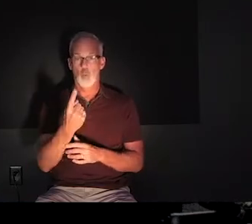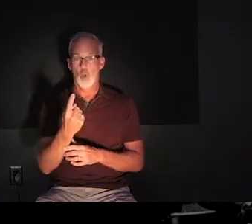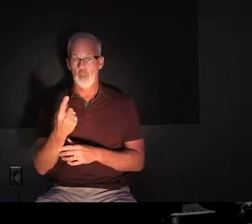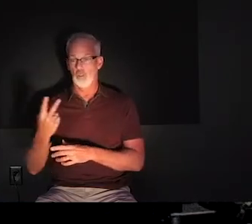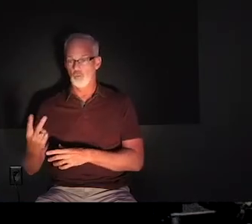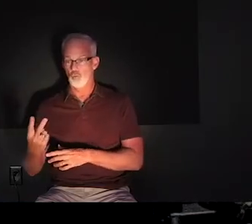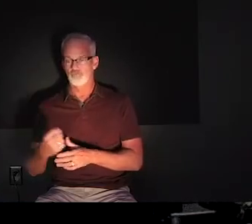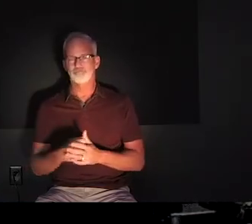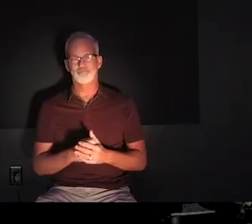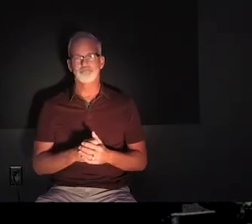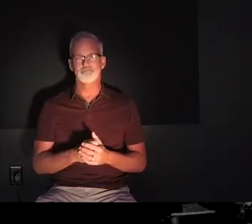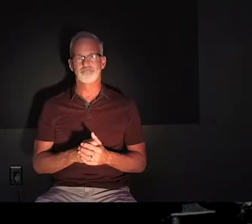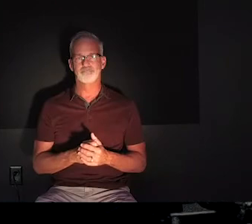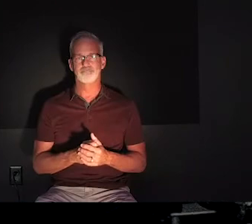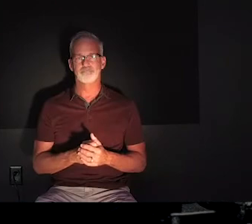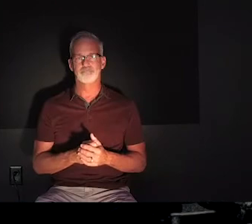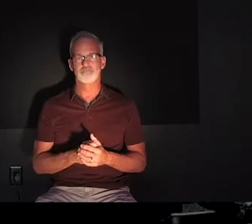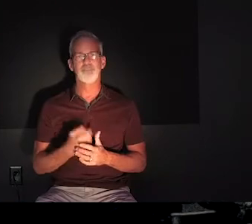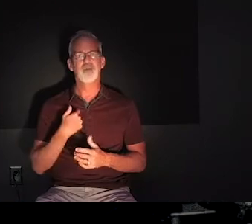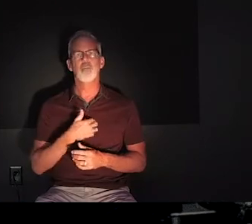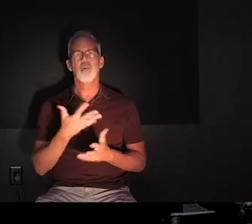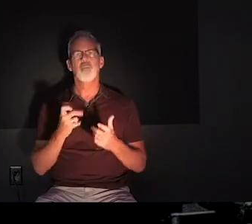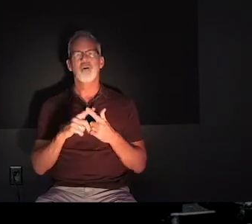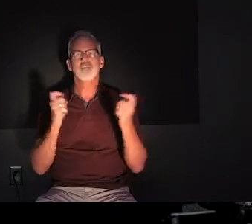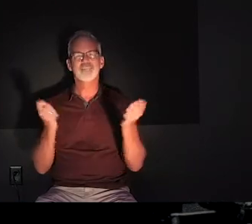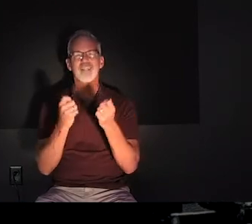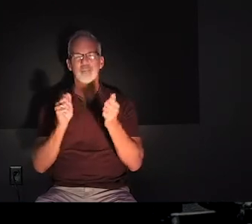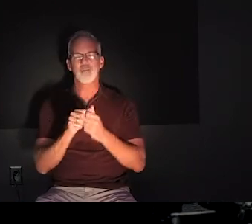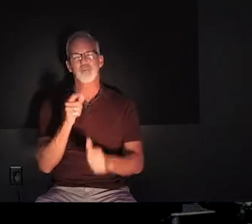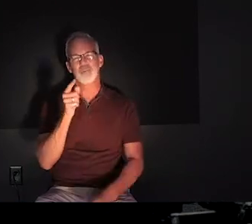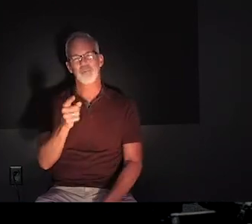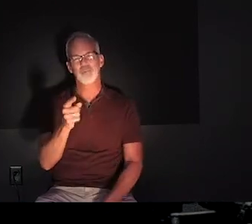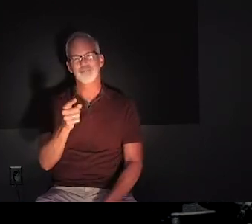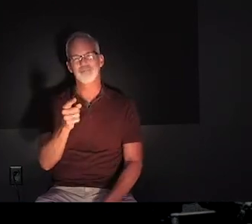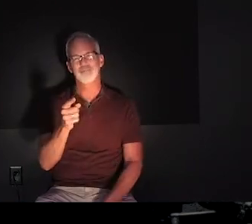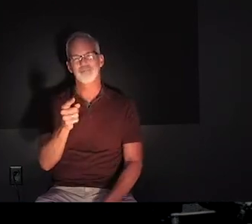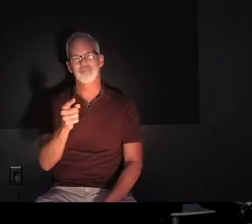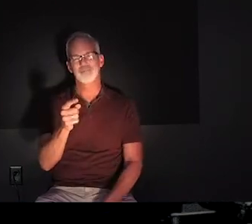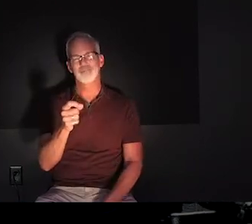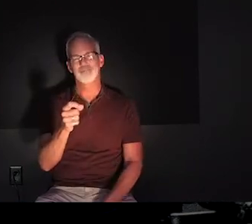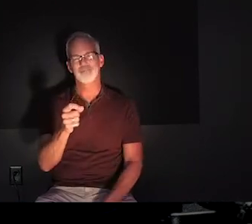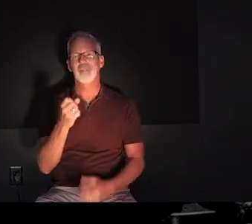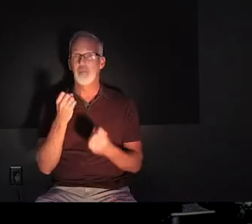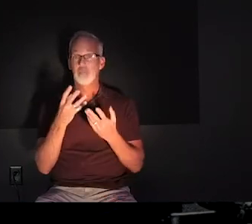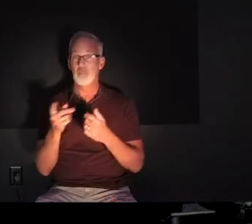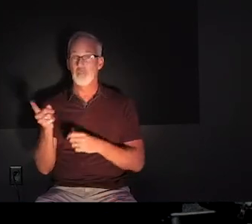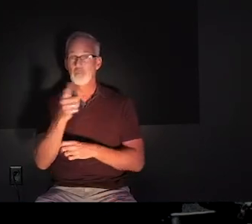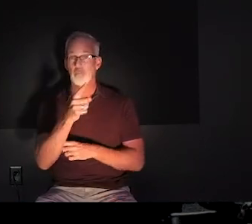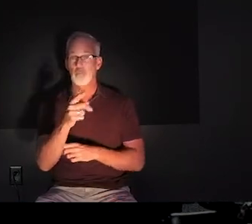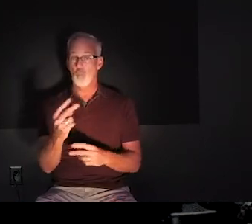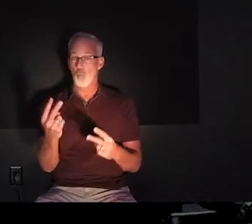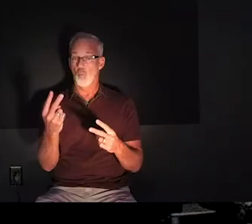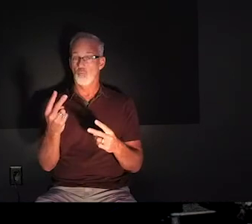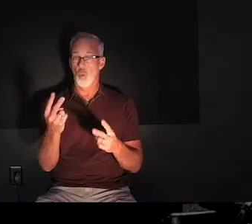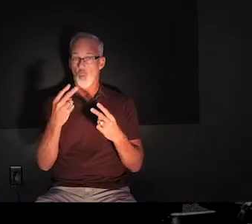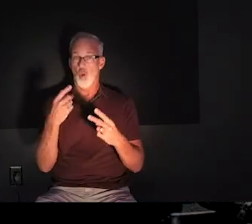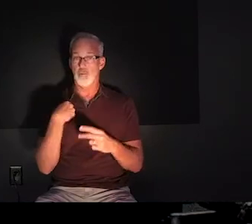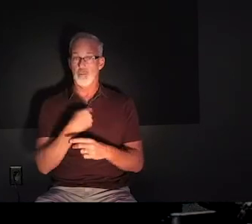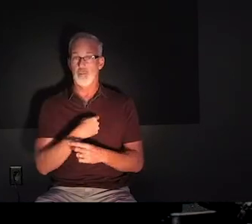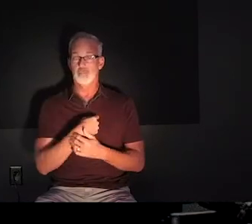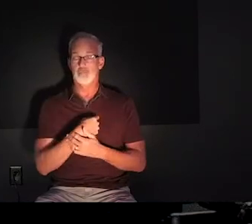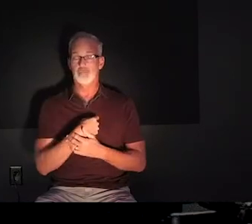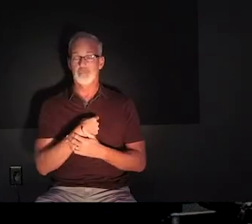we want to do with you? Celebrate with you. There's many of you today that you're watching